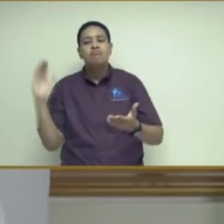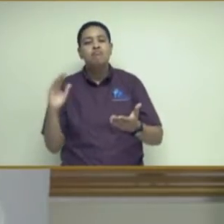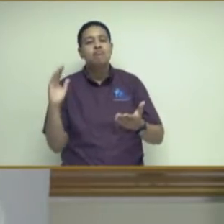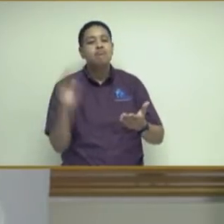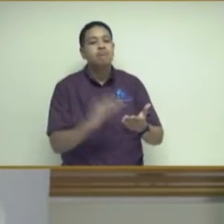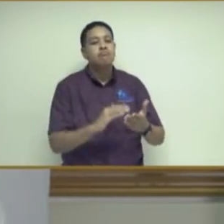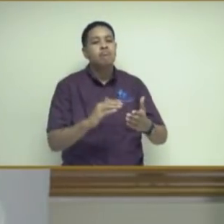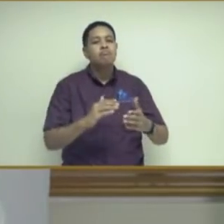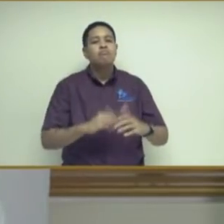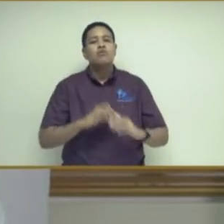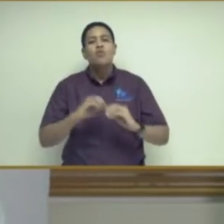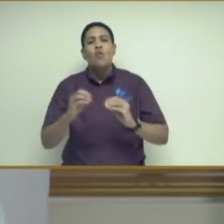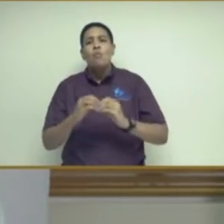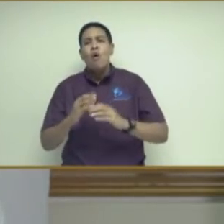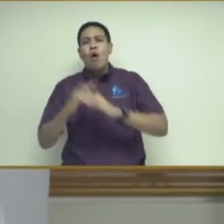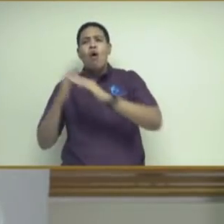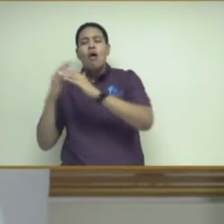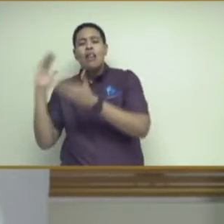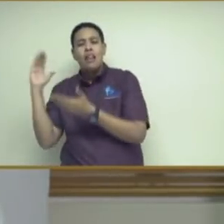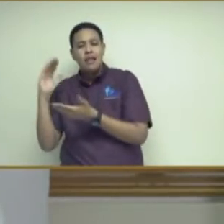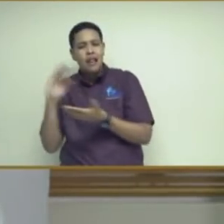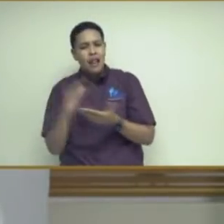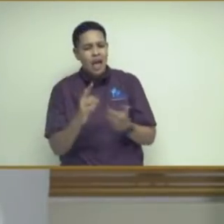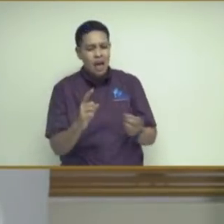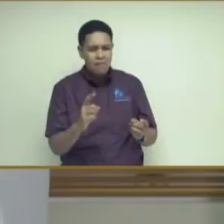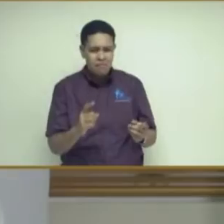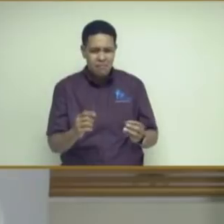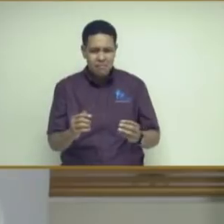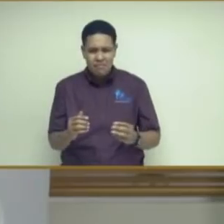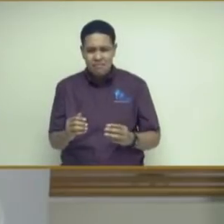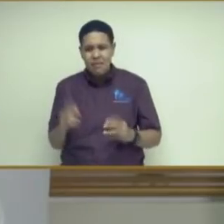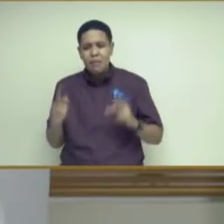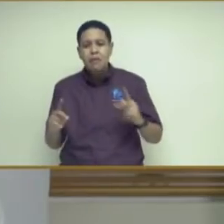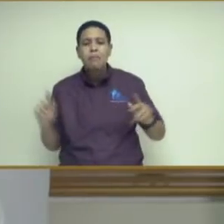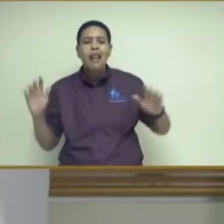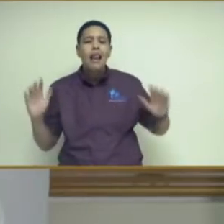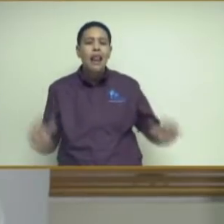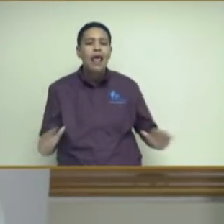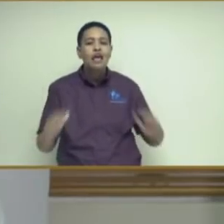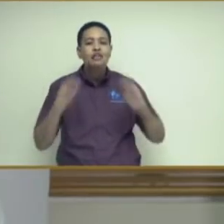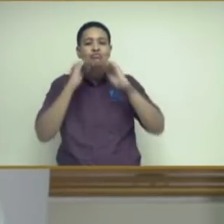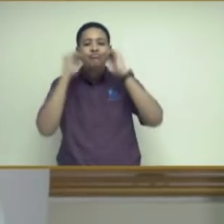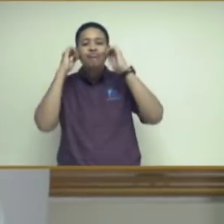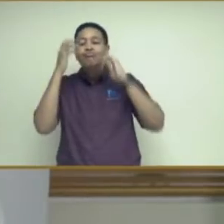extend, there's some amount of complacency. I'm seeing less people wearing masks.